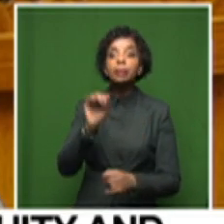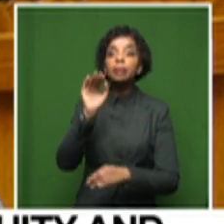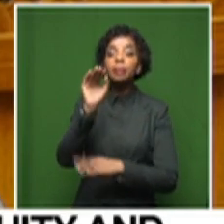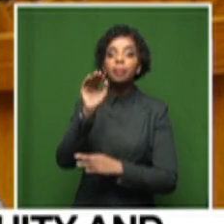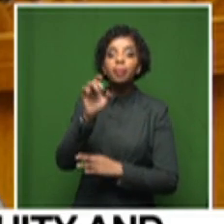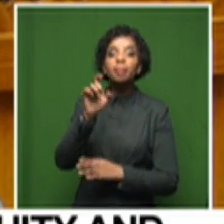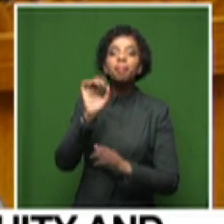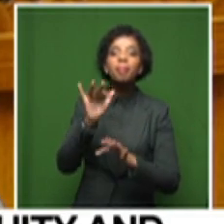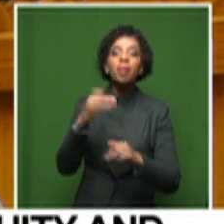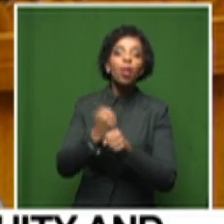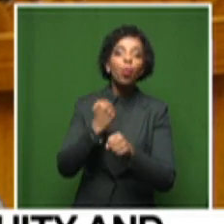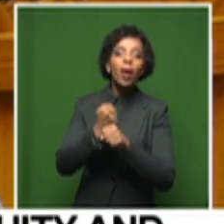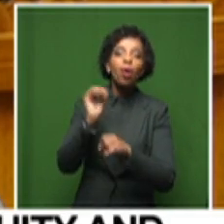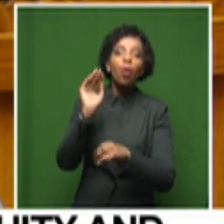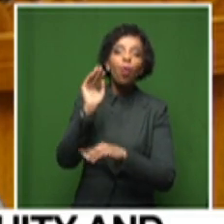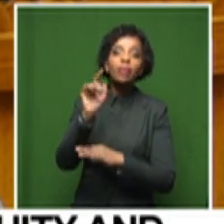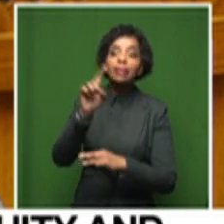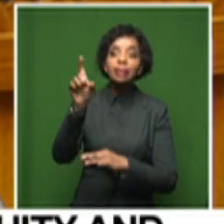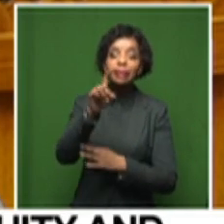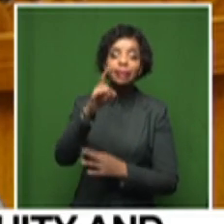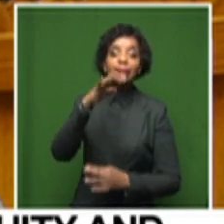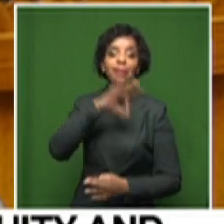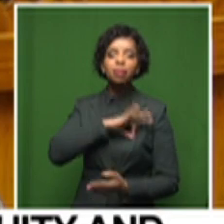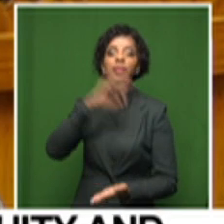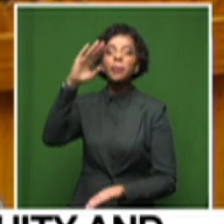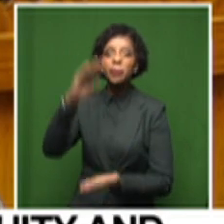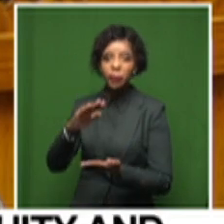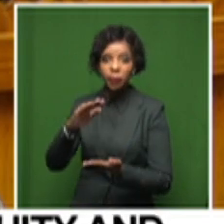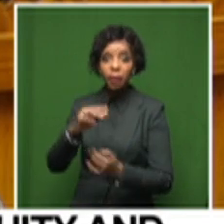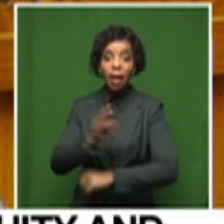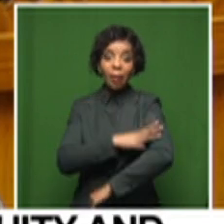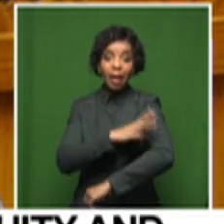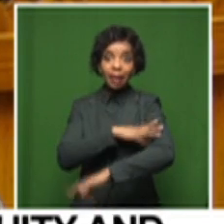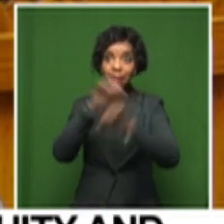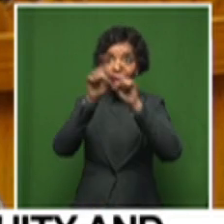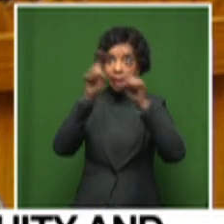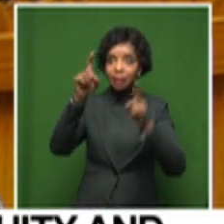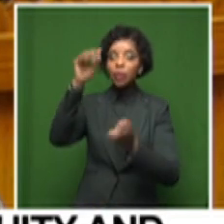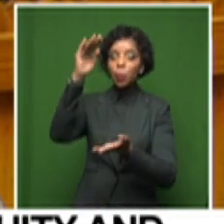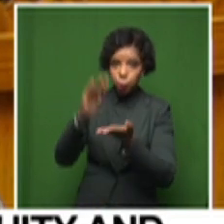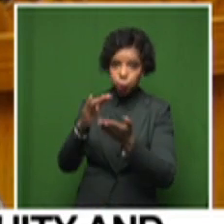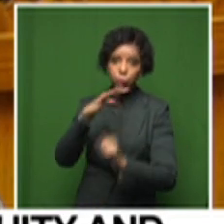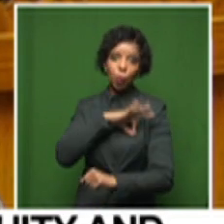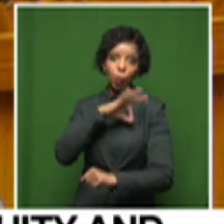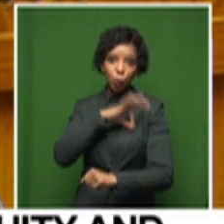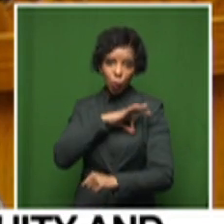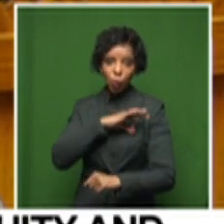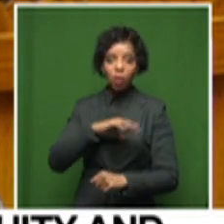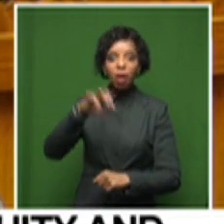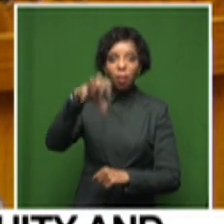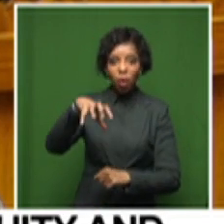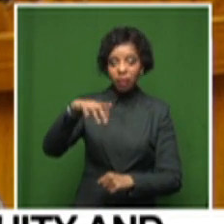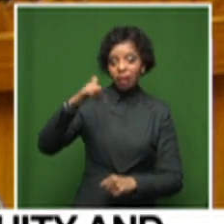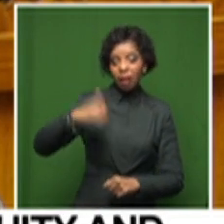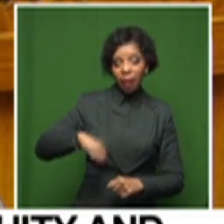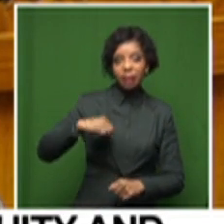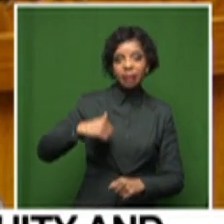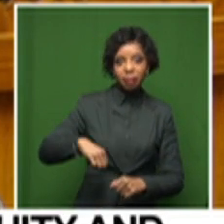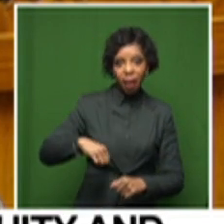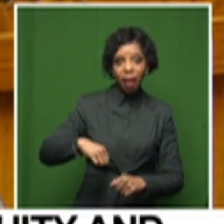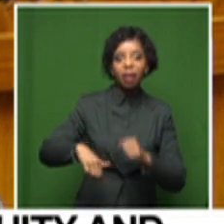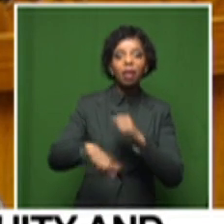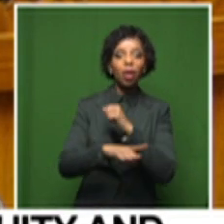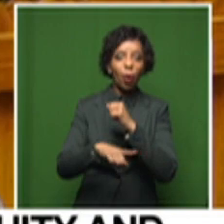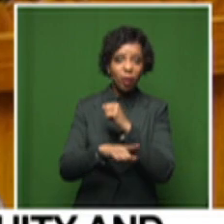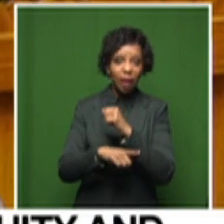to management-level positions across national, provincial, and municipal governments,